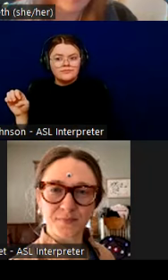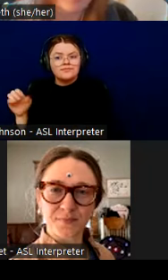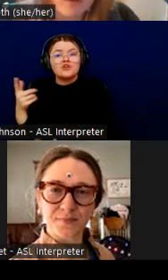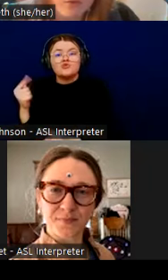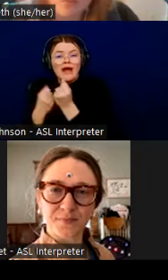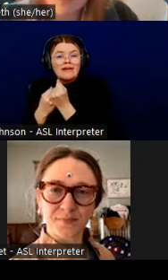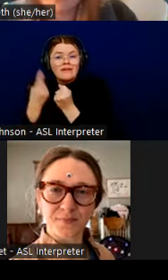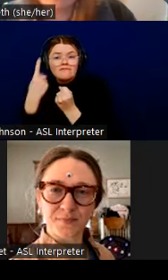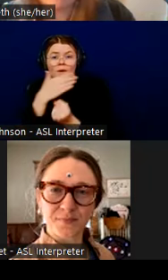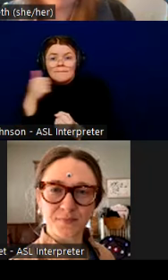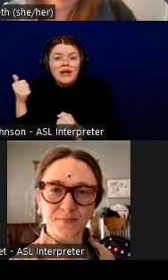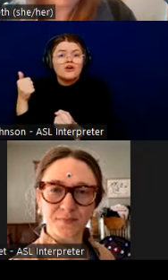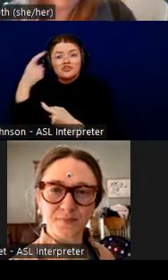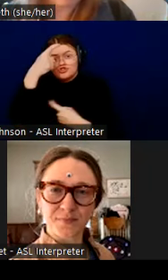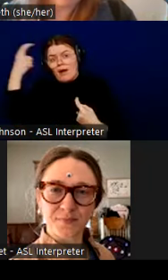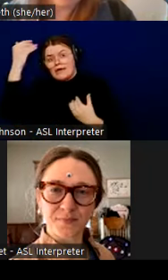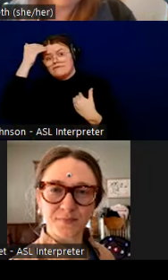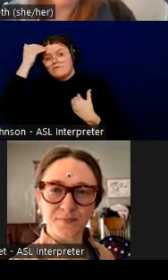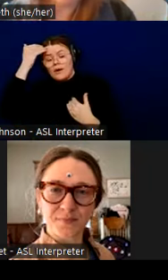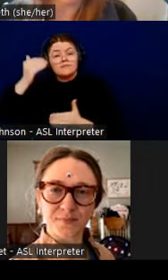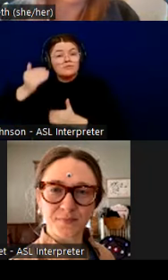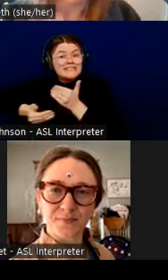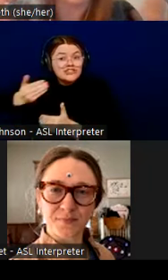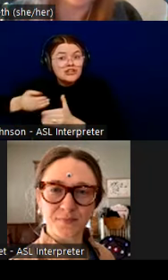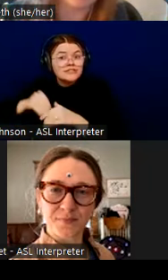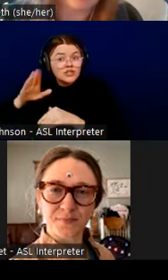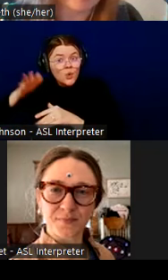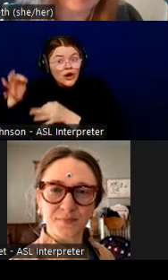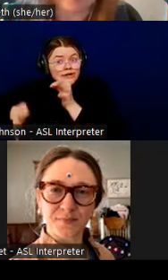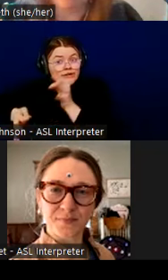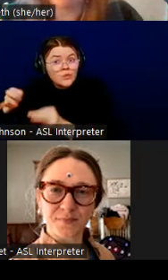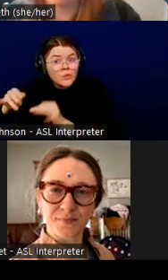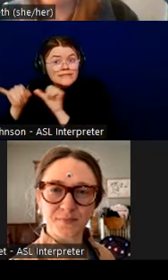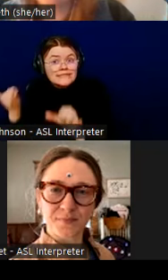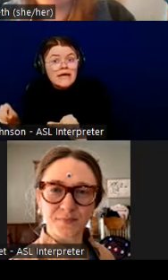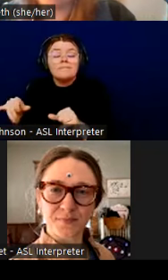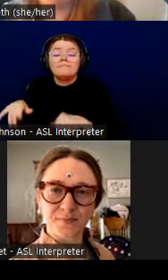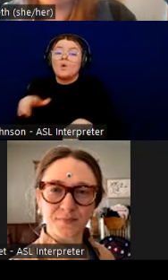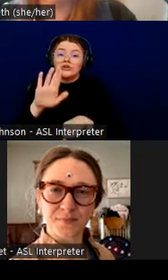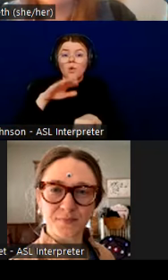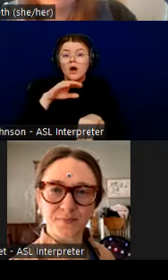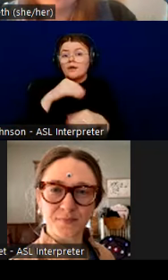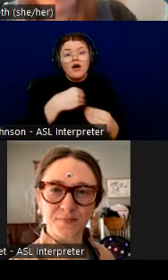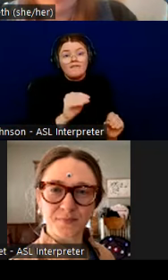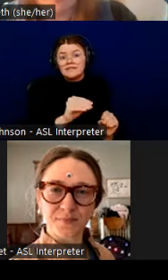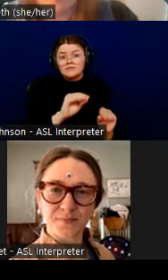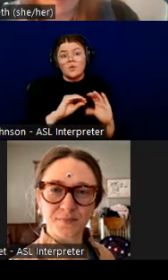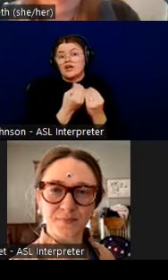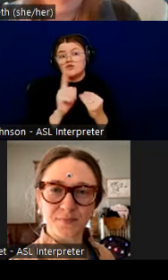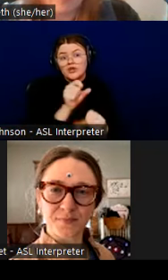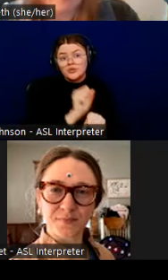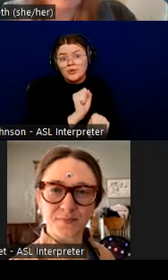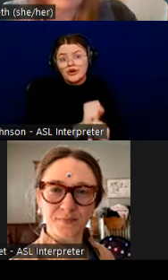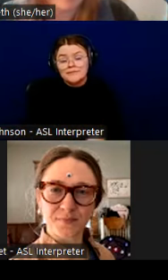in your courtroom, if you have a courtroom, or in your workplace. and share what you know